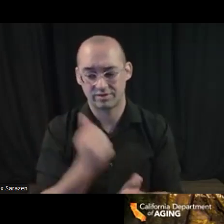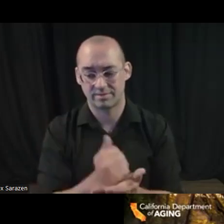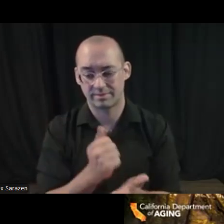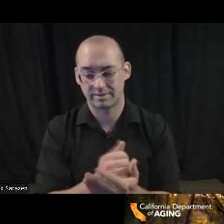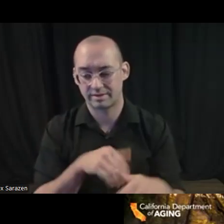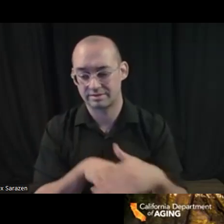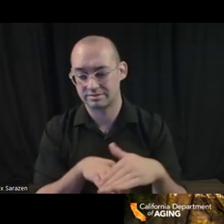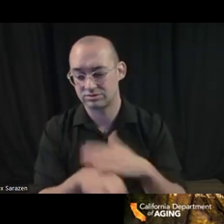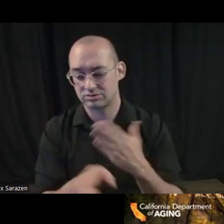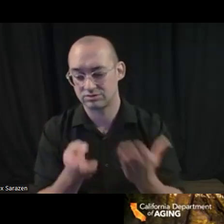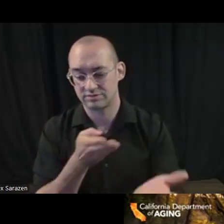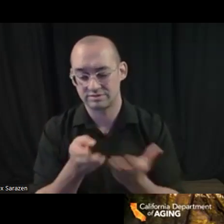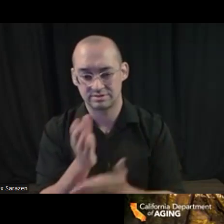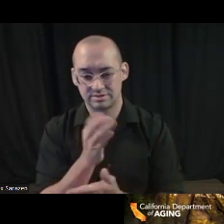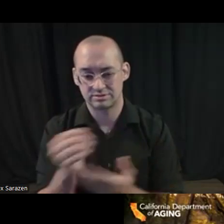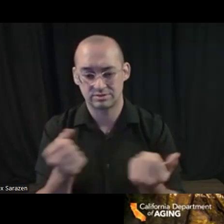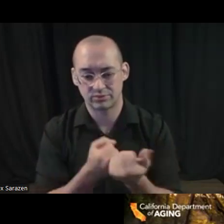and supports?